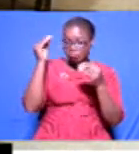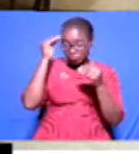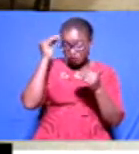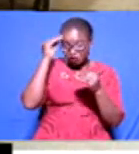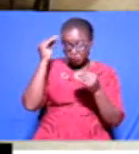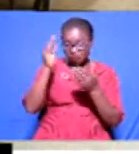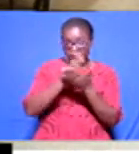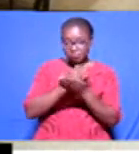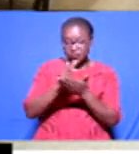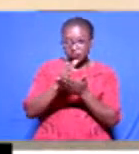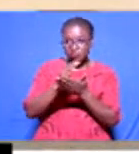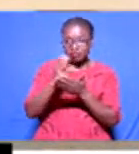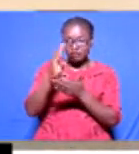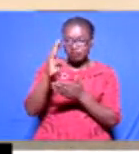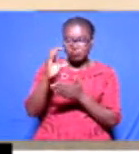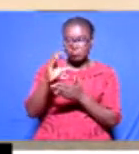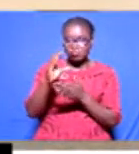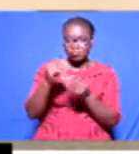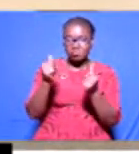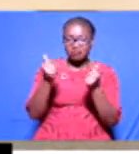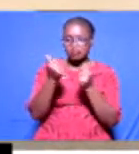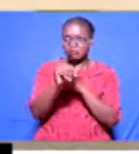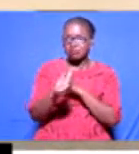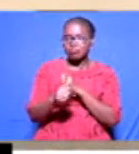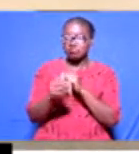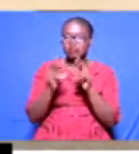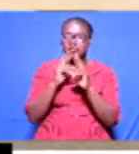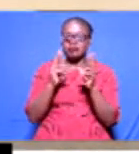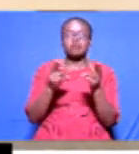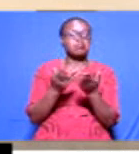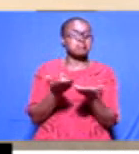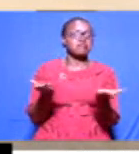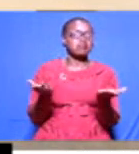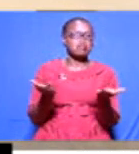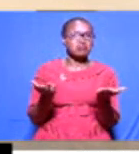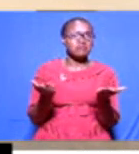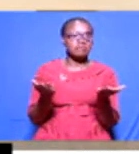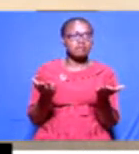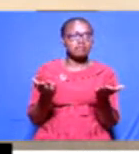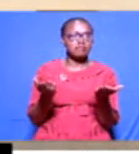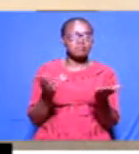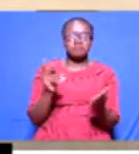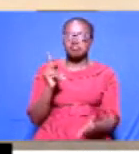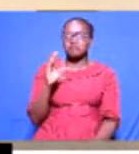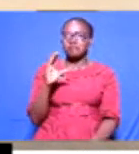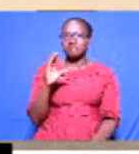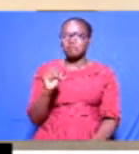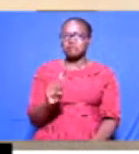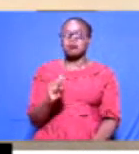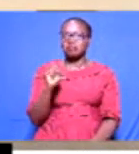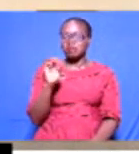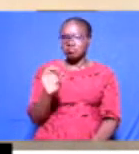CBC has failed to address. The results that have come out of KCSE results